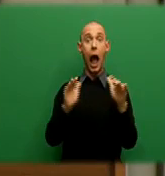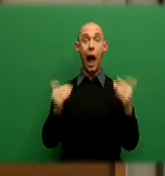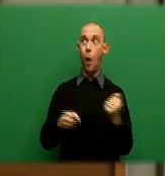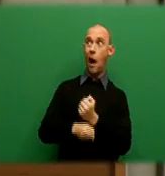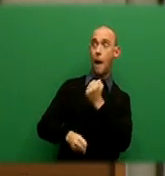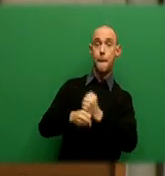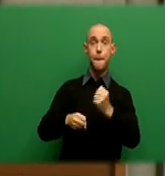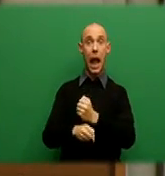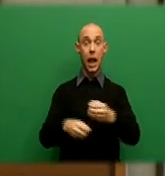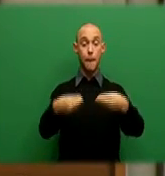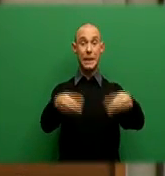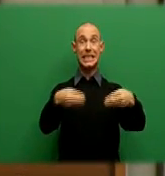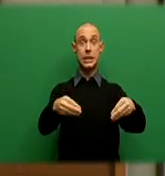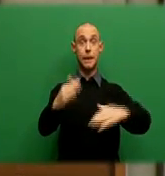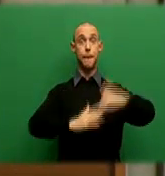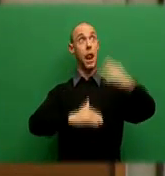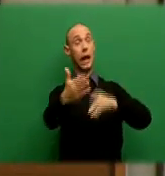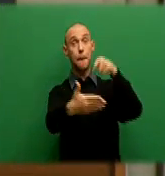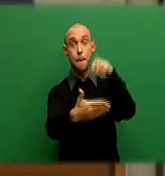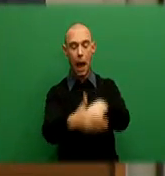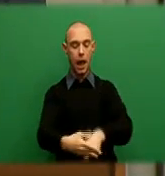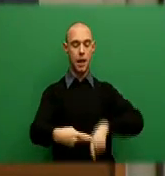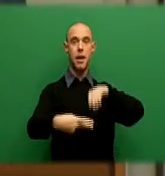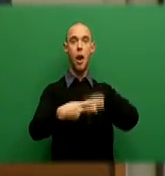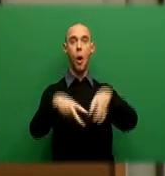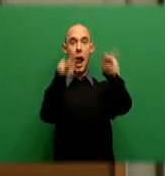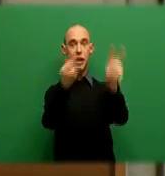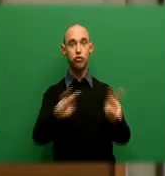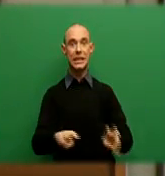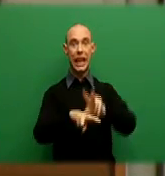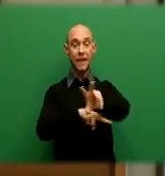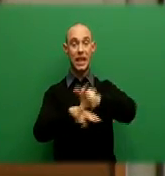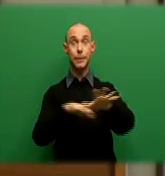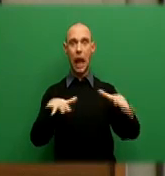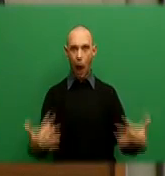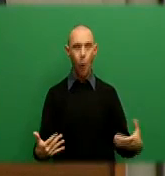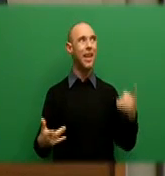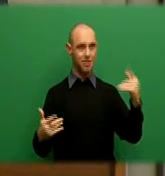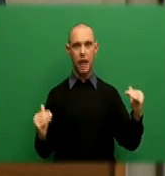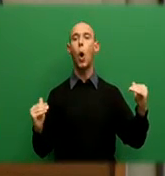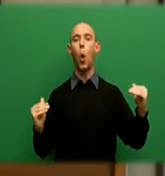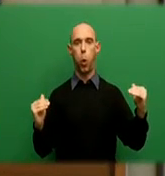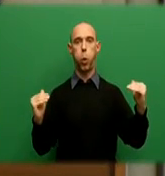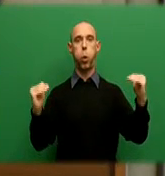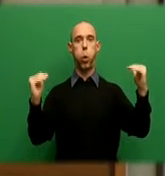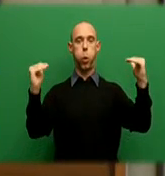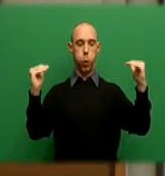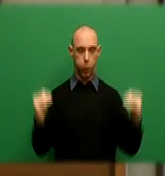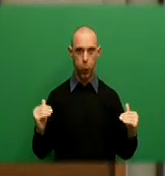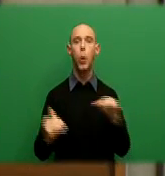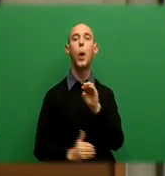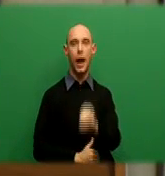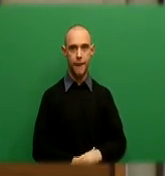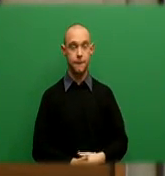on commercial properties and renewable energy investments. The recent budget tabled